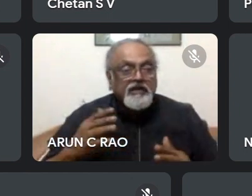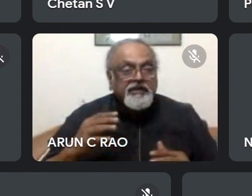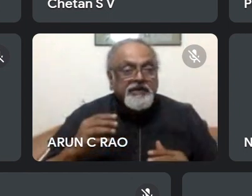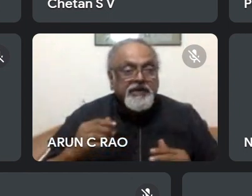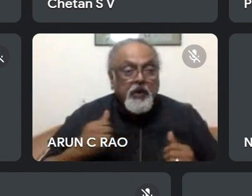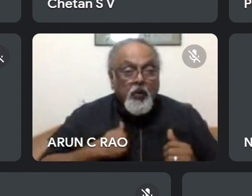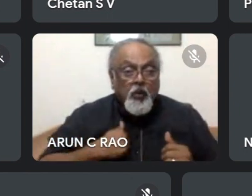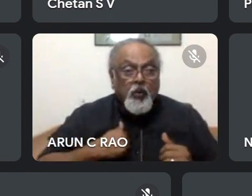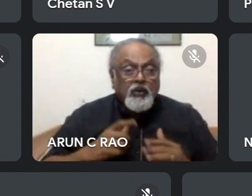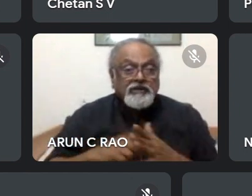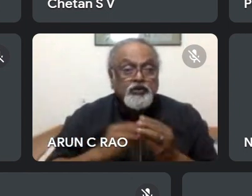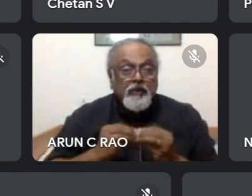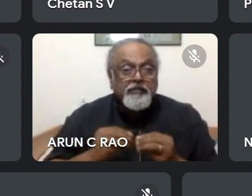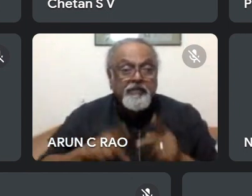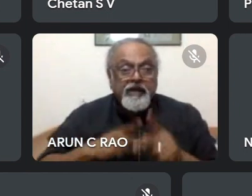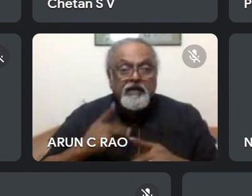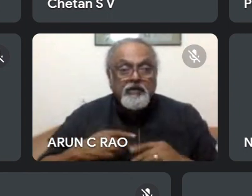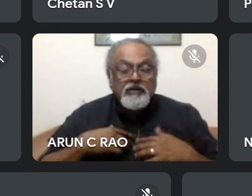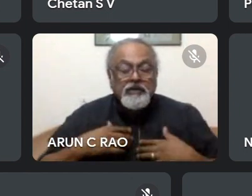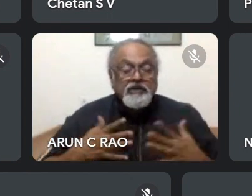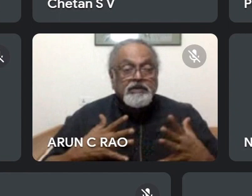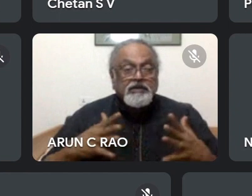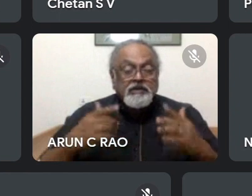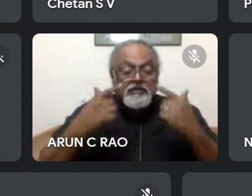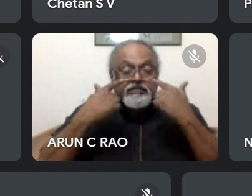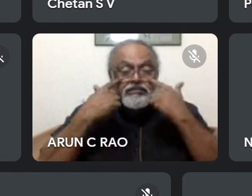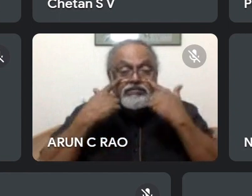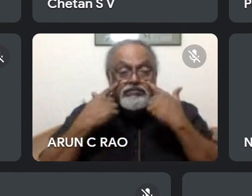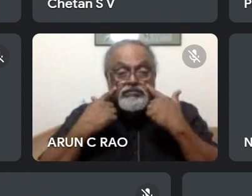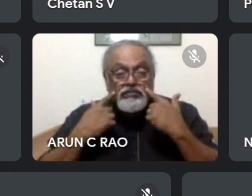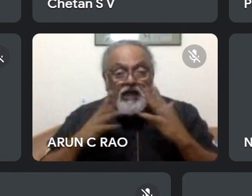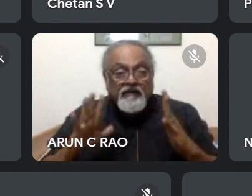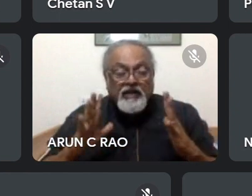our employees after the session was teary-eyed. I mean,